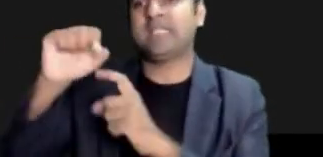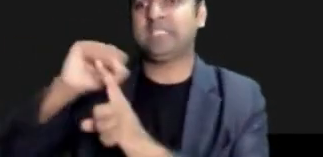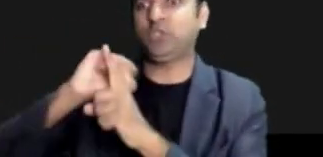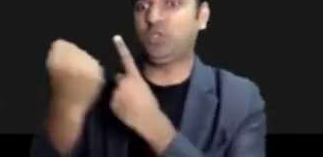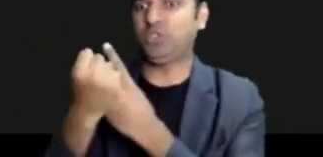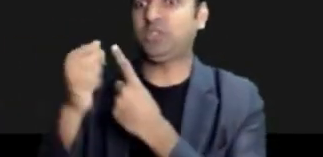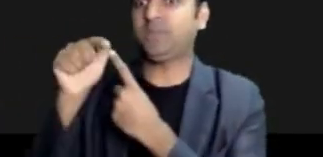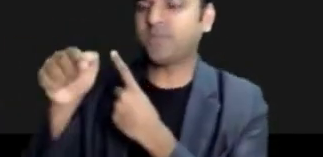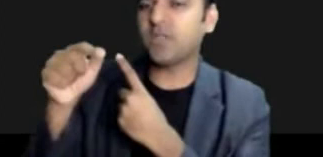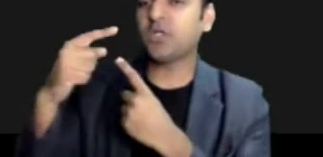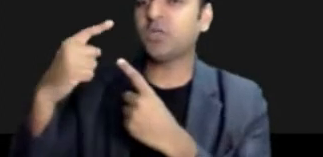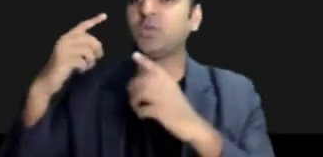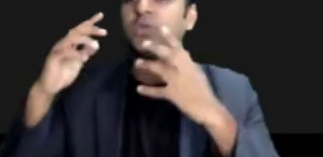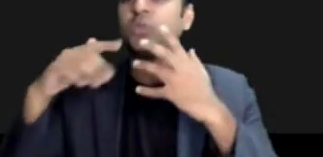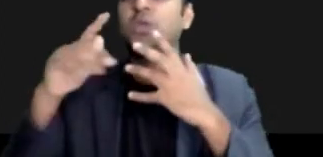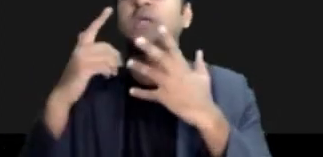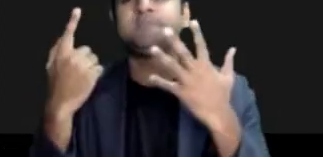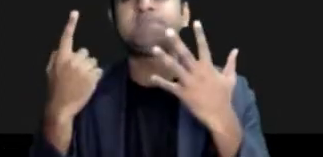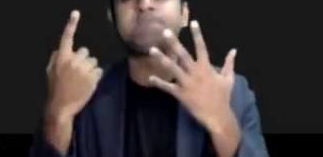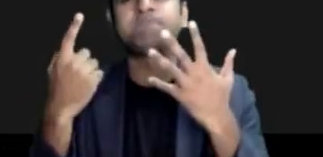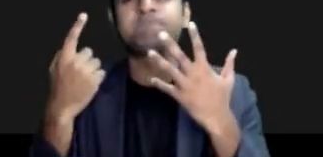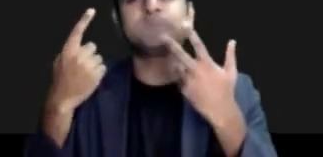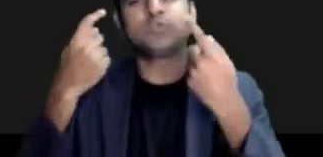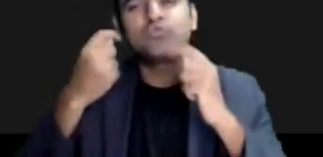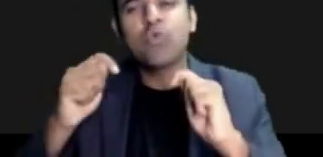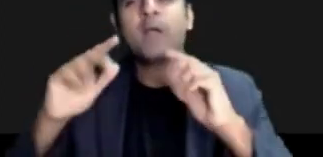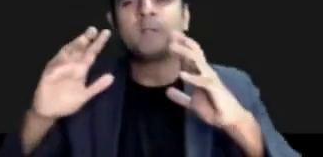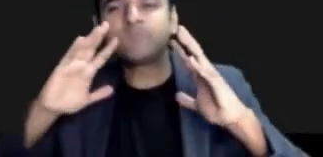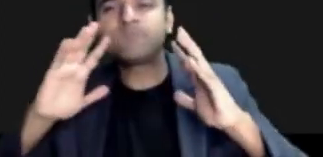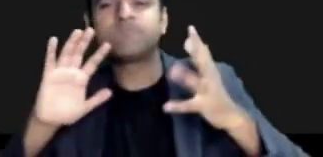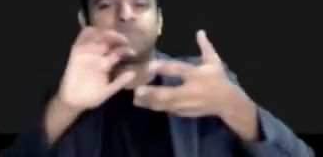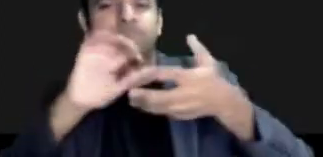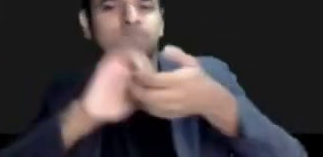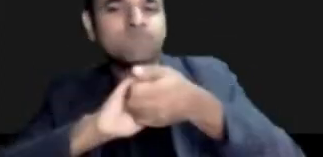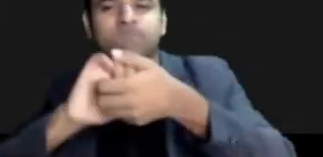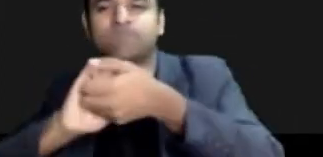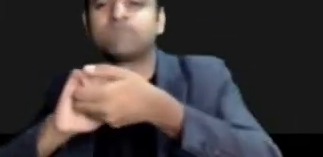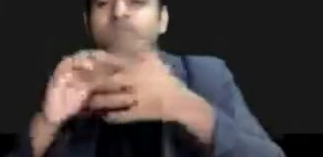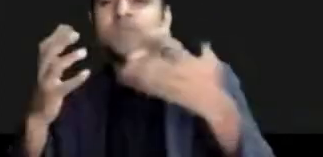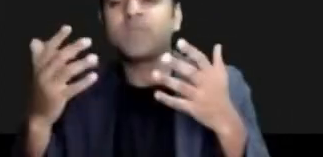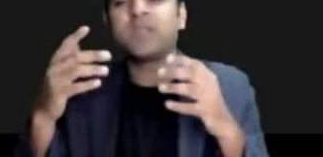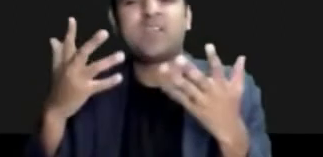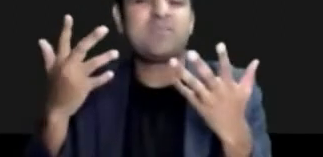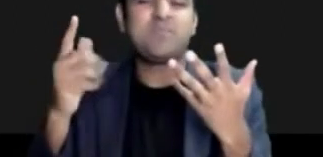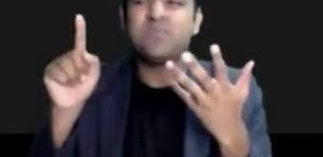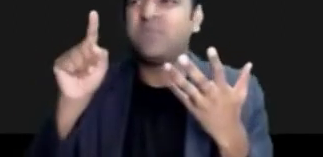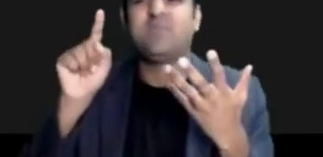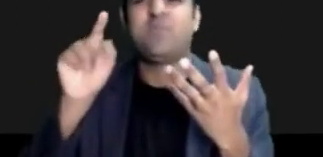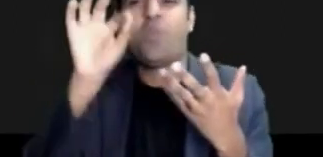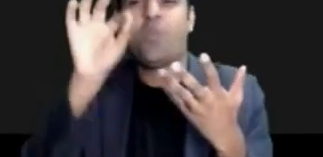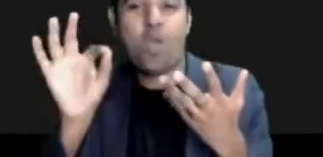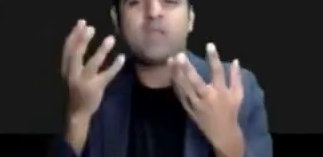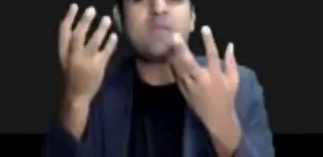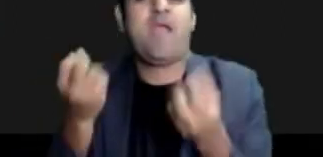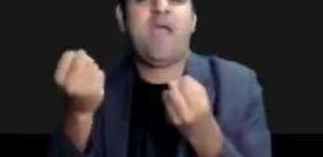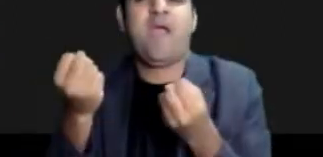of lack of funding. At some other time, we haven't actually knocked the doors as much as we were supposed to